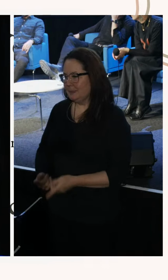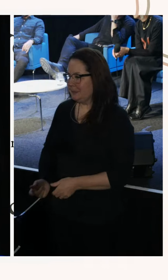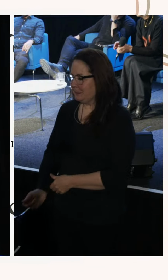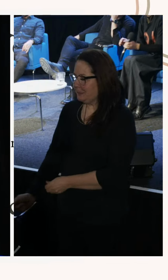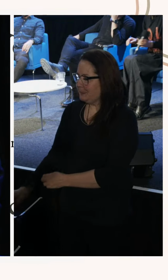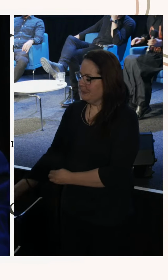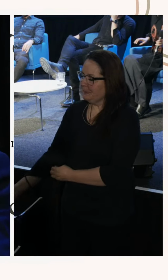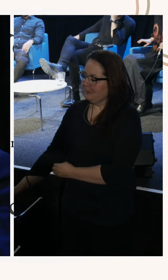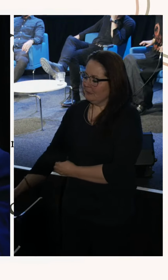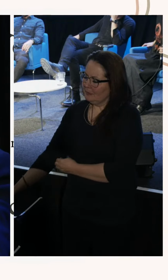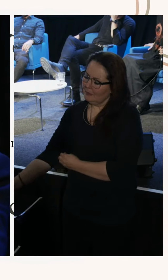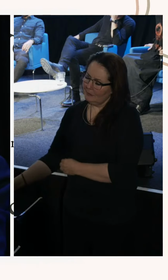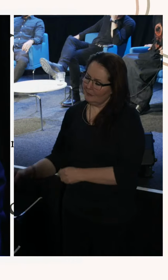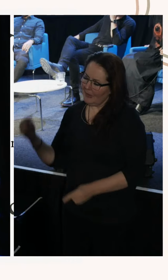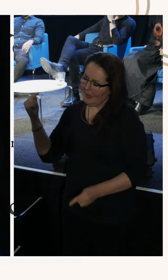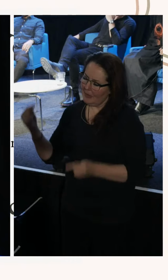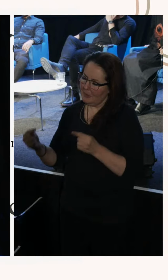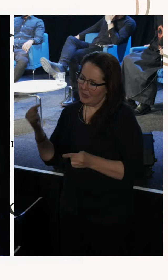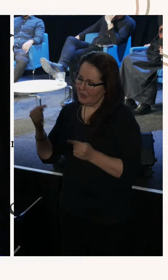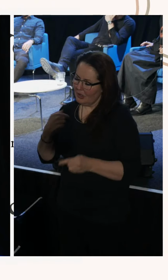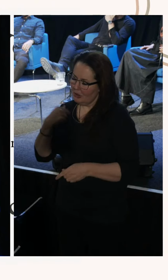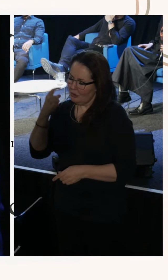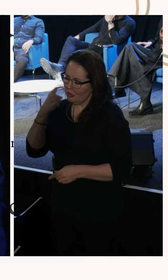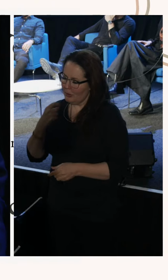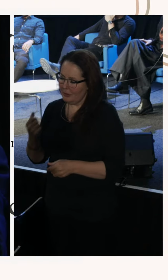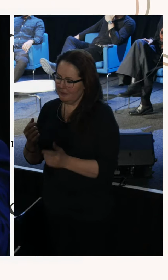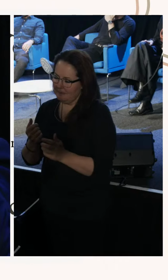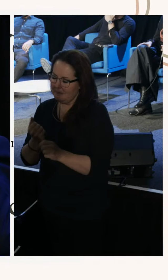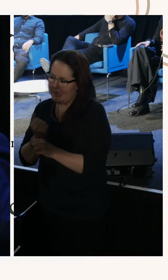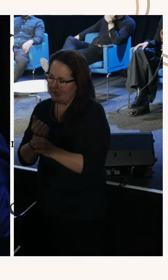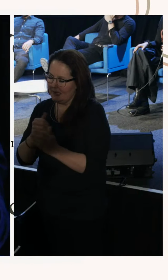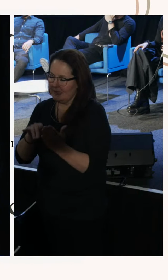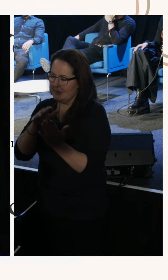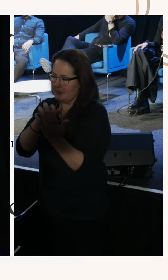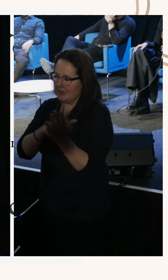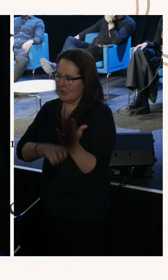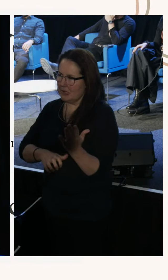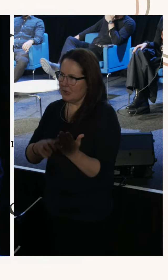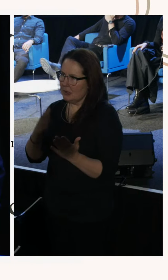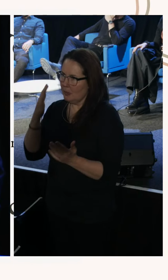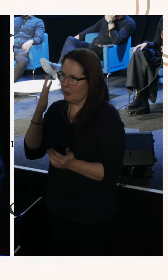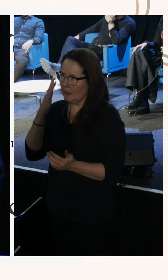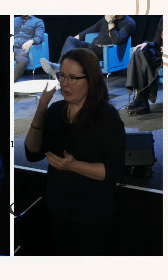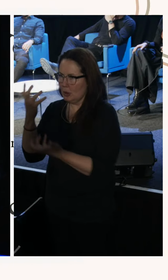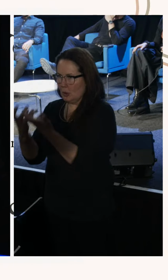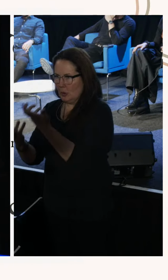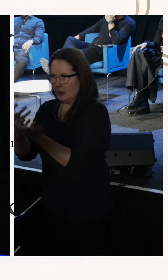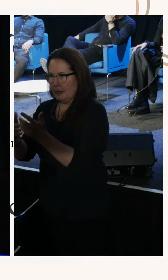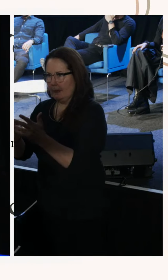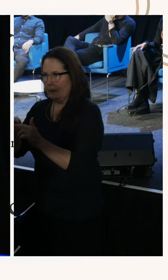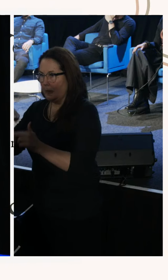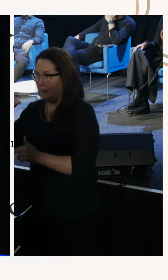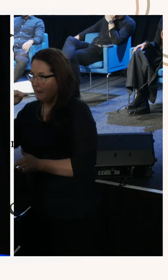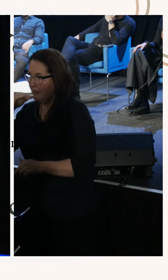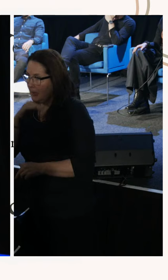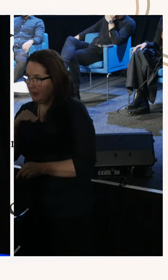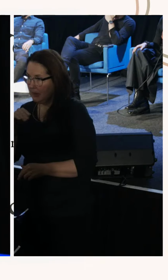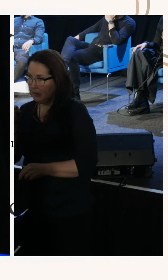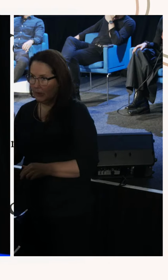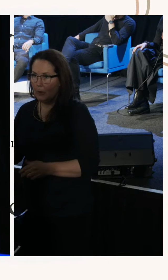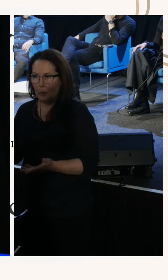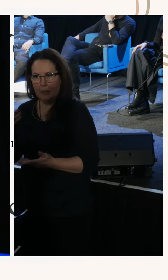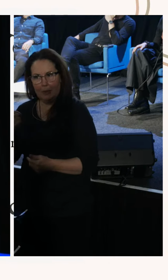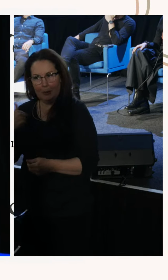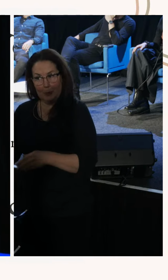The argument that I try to make in this piece is that when the University of Melbourne, which is